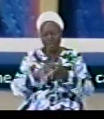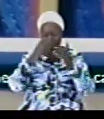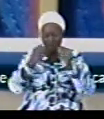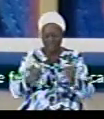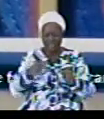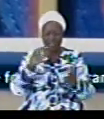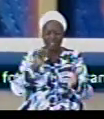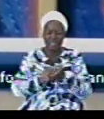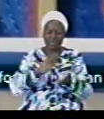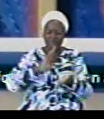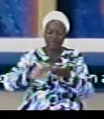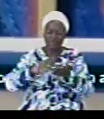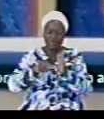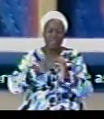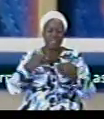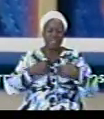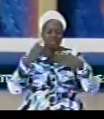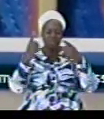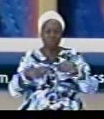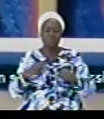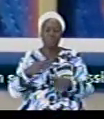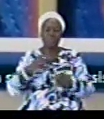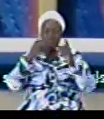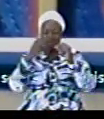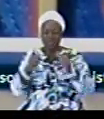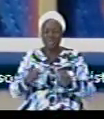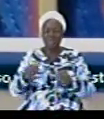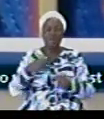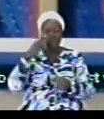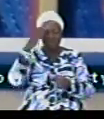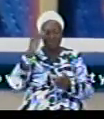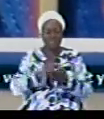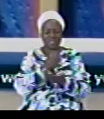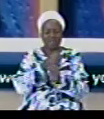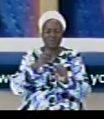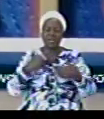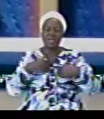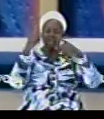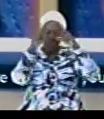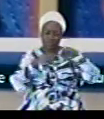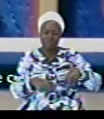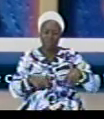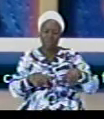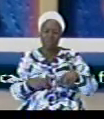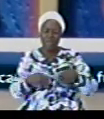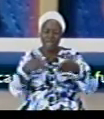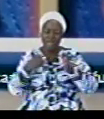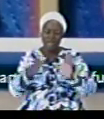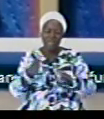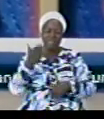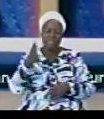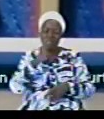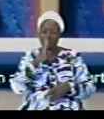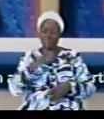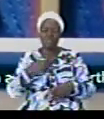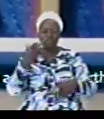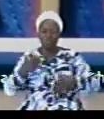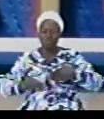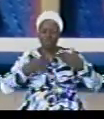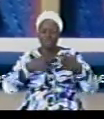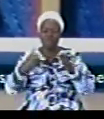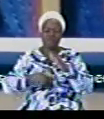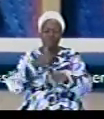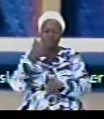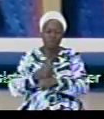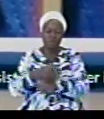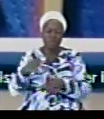has come. Speedily that salvation has come. Let there be that joy and that confirmation of the